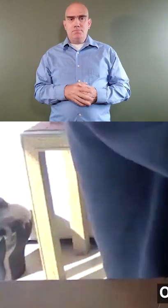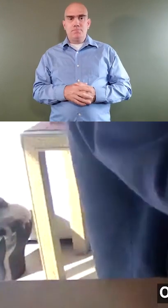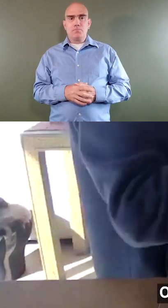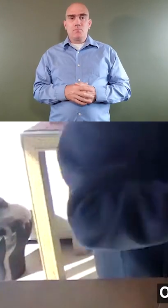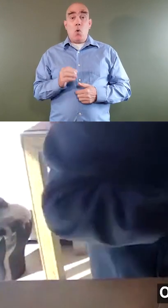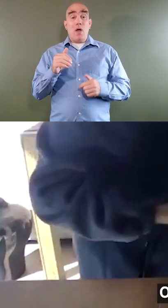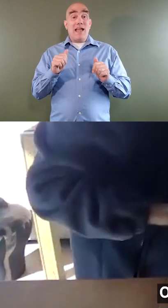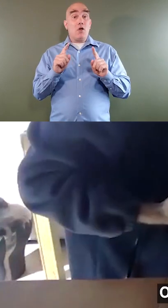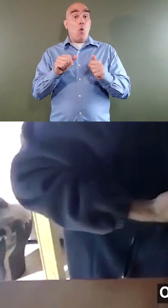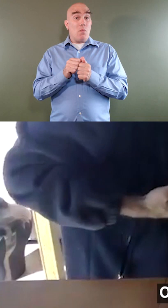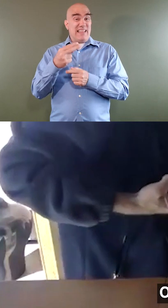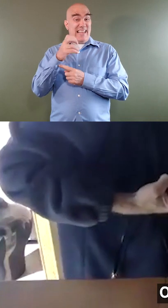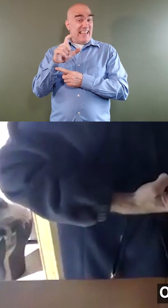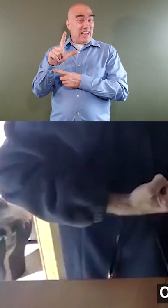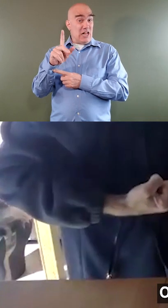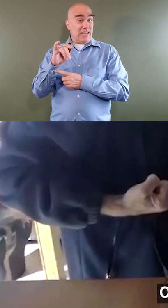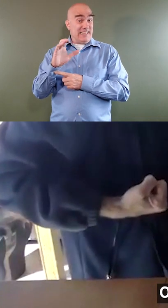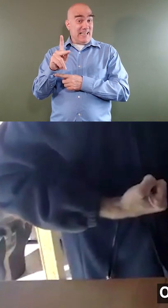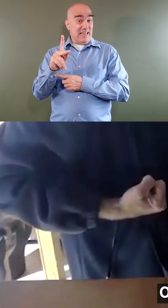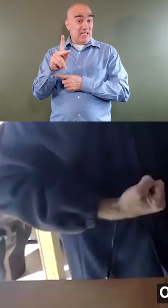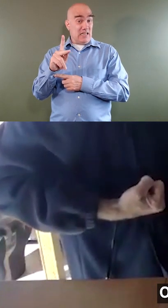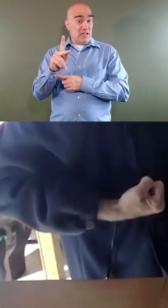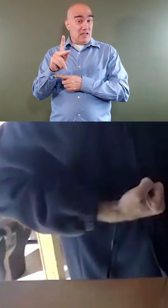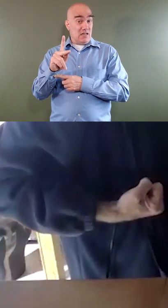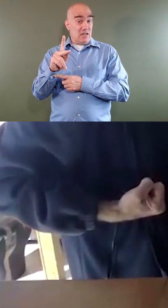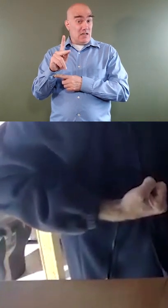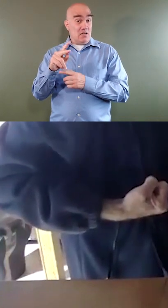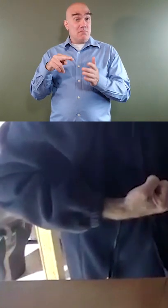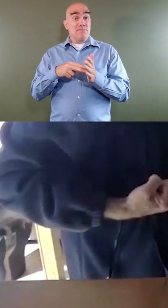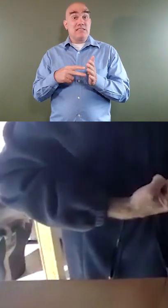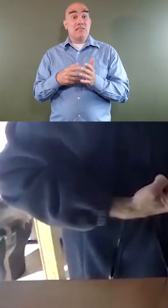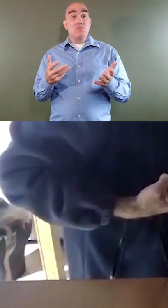or you can go with a heel kick.